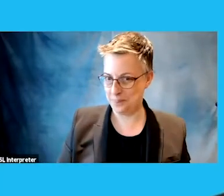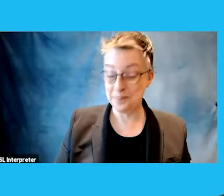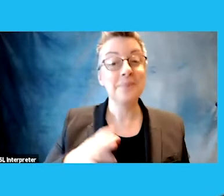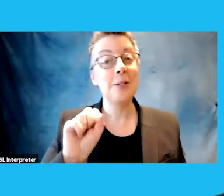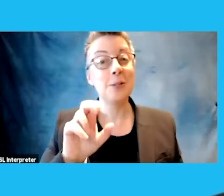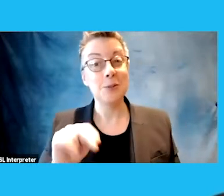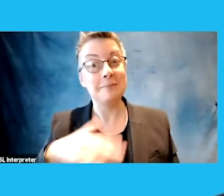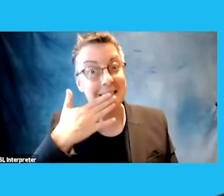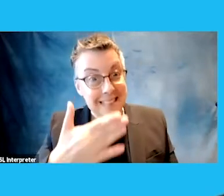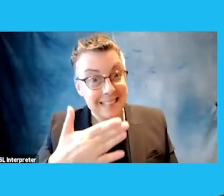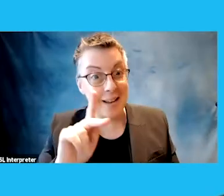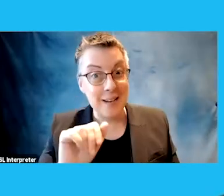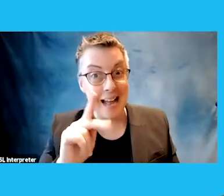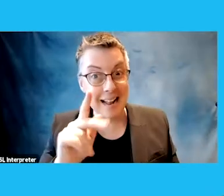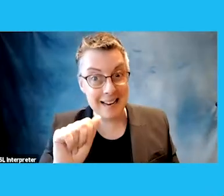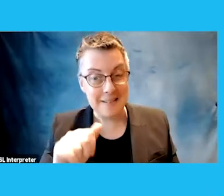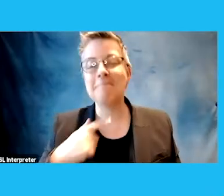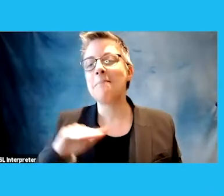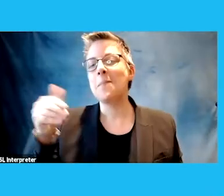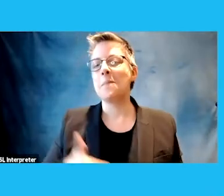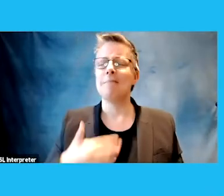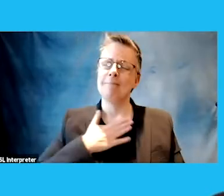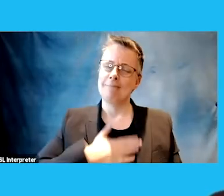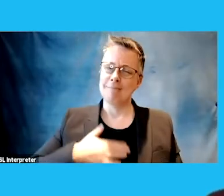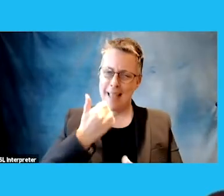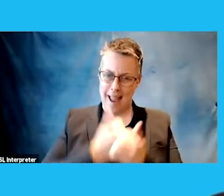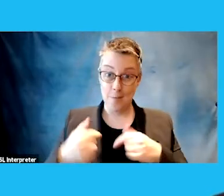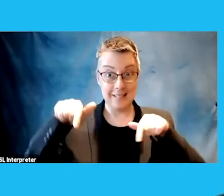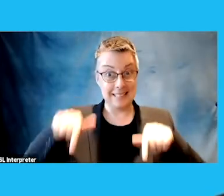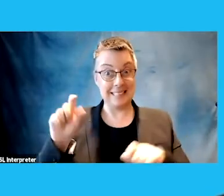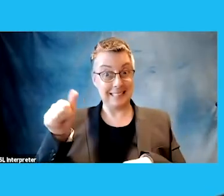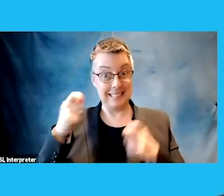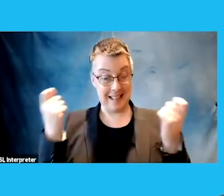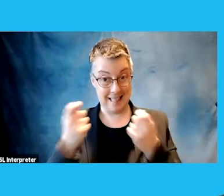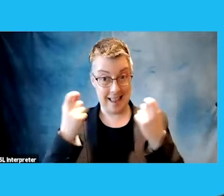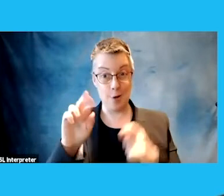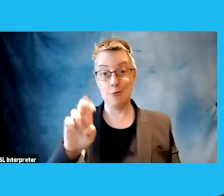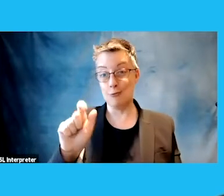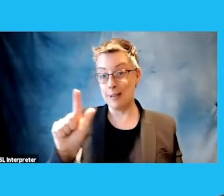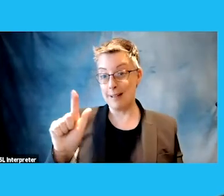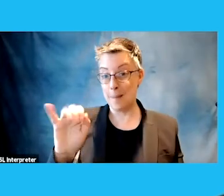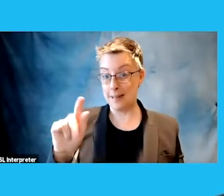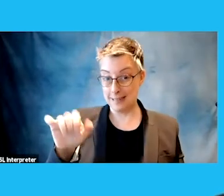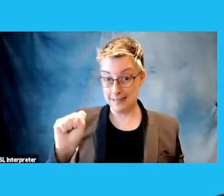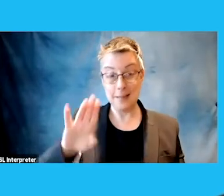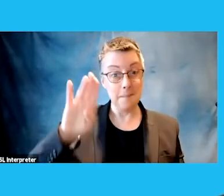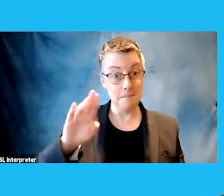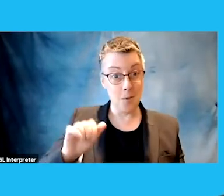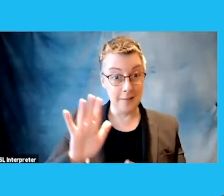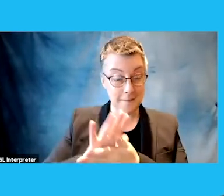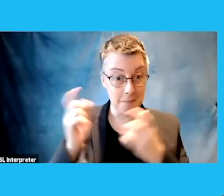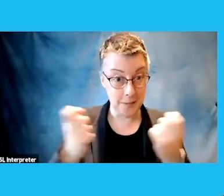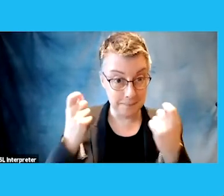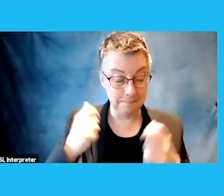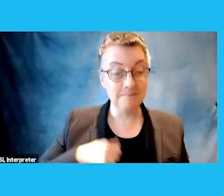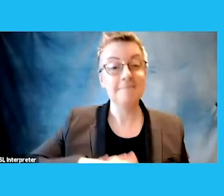Thank you, Kat. It's my pleasure to welcome everyone to the 10th Annual ReelAbilities Boston Film Festival. Boston Jewish